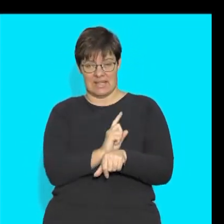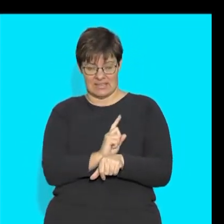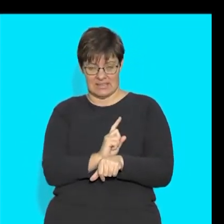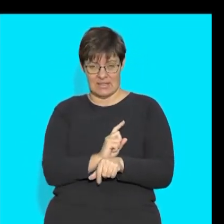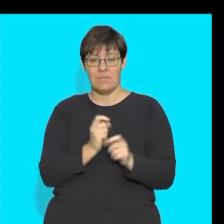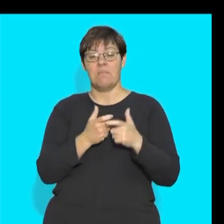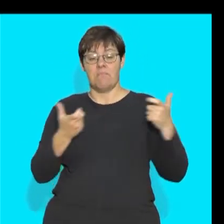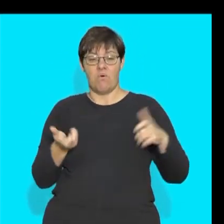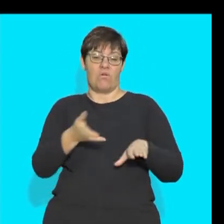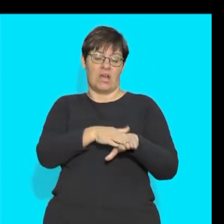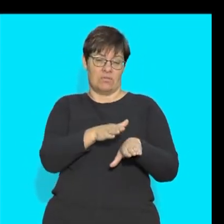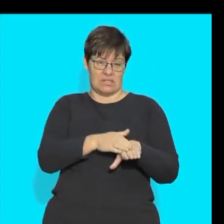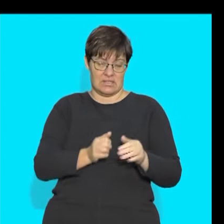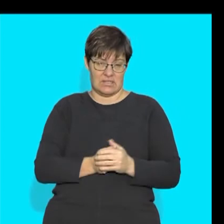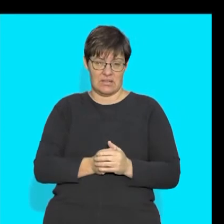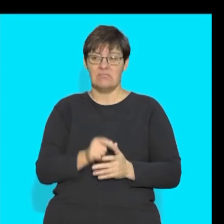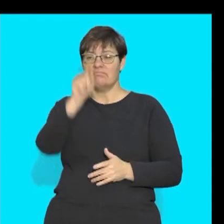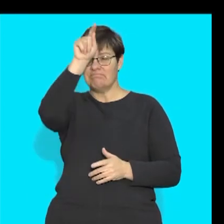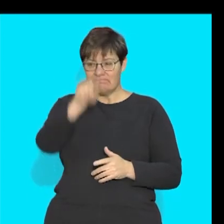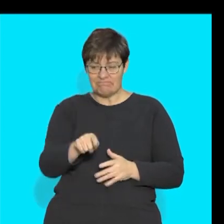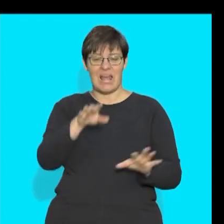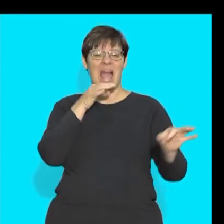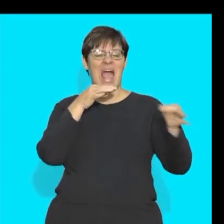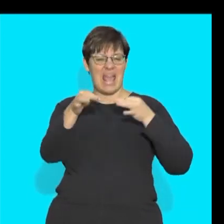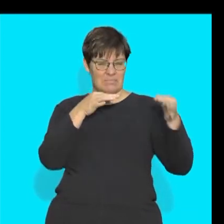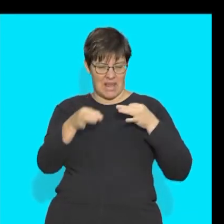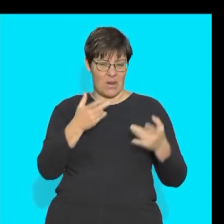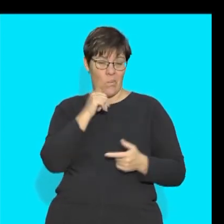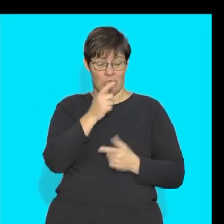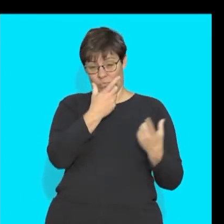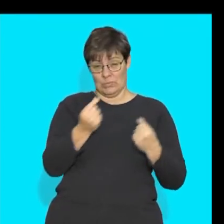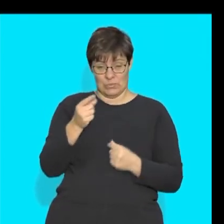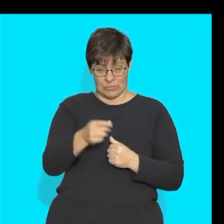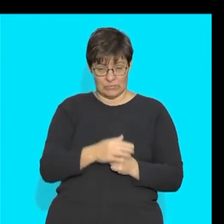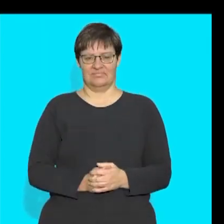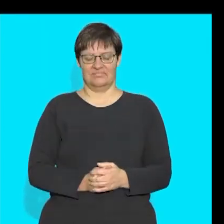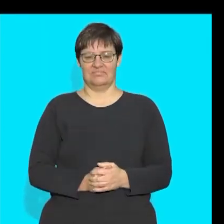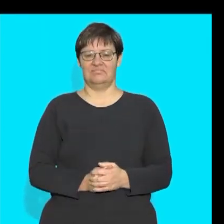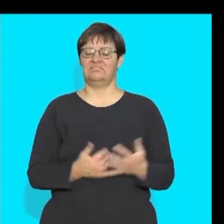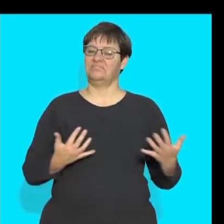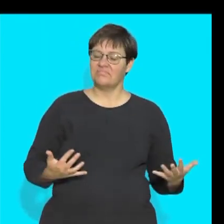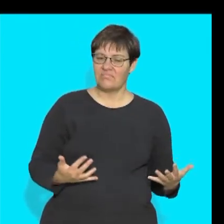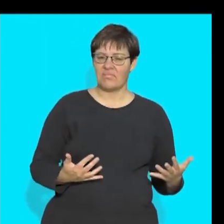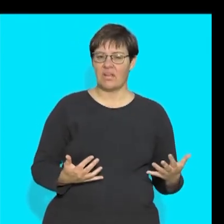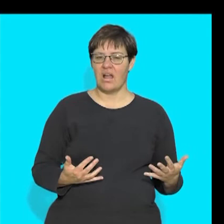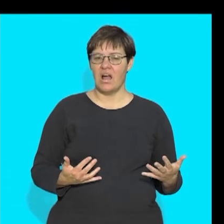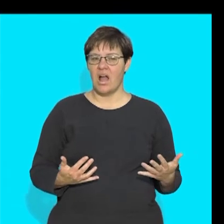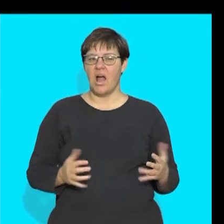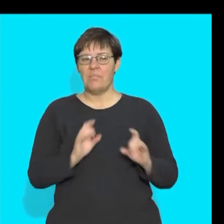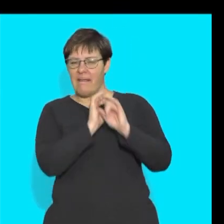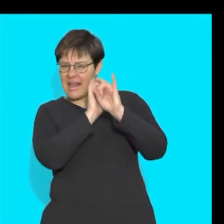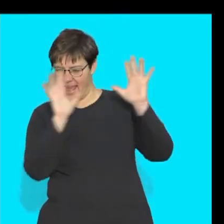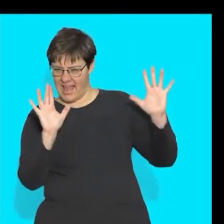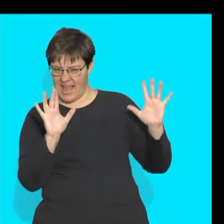We're going to have a bigger current. These are good ways to explain these questions when we get there. So let's put in